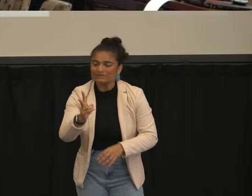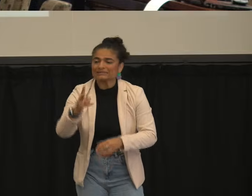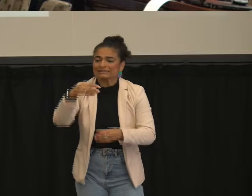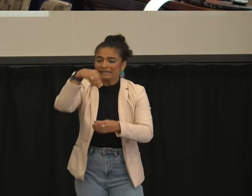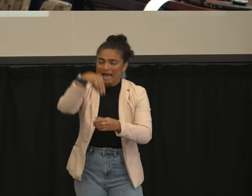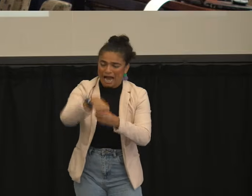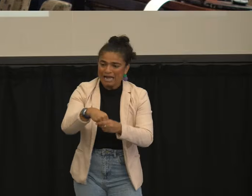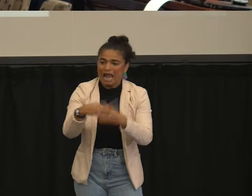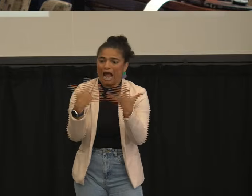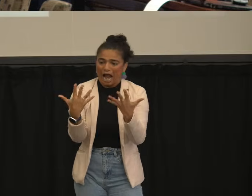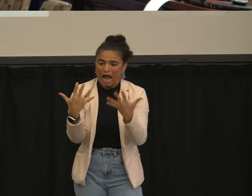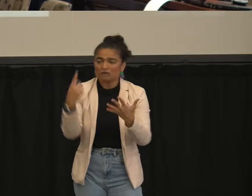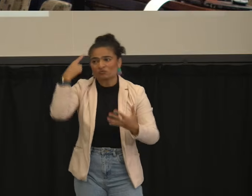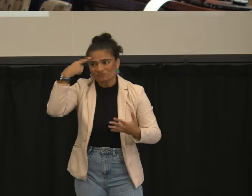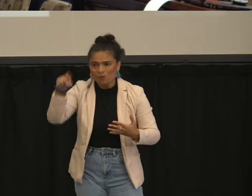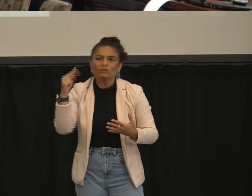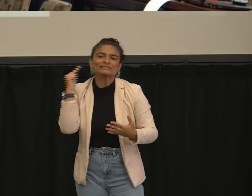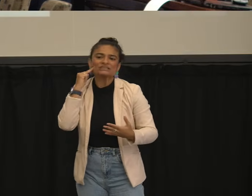Has DEFSA been stated?